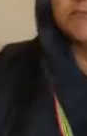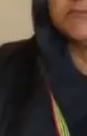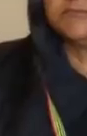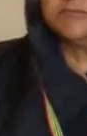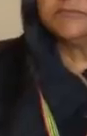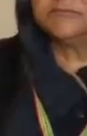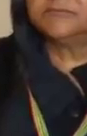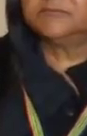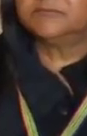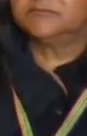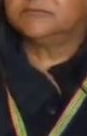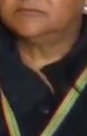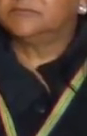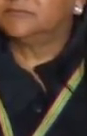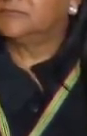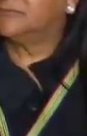well,